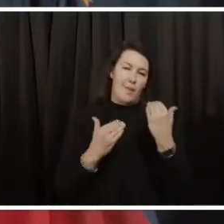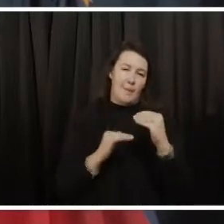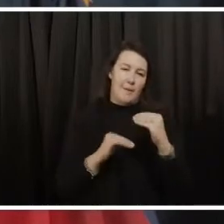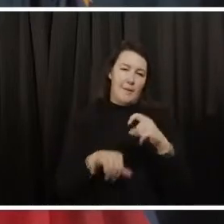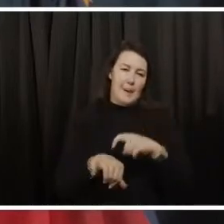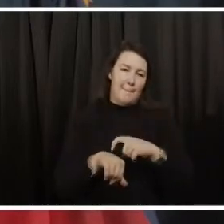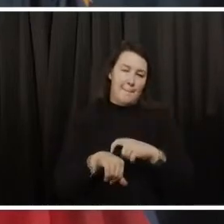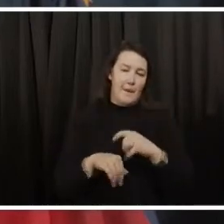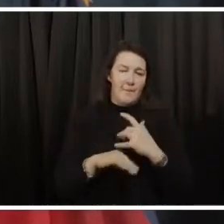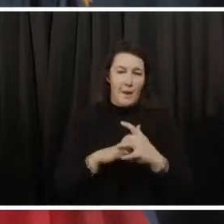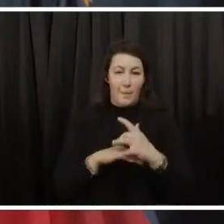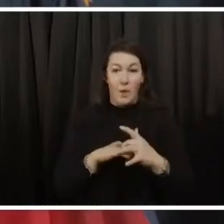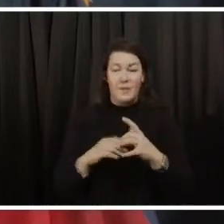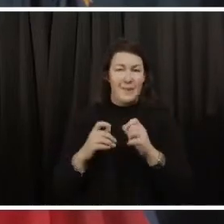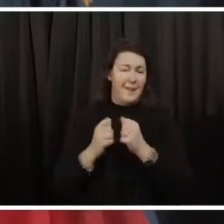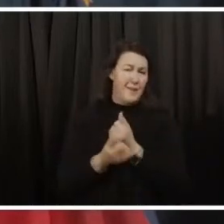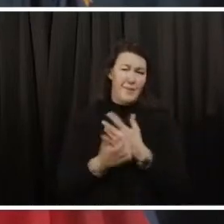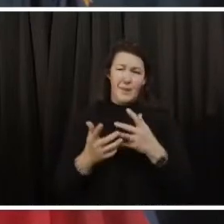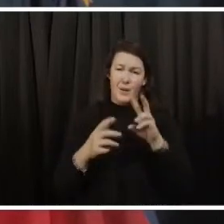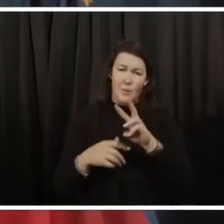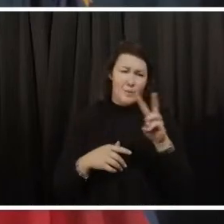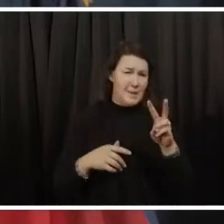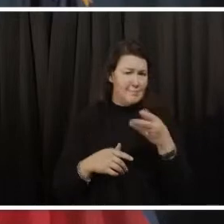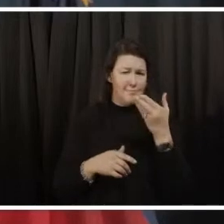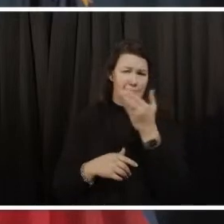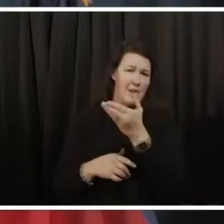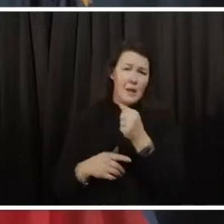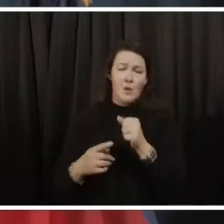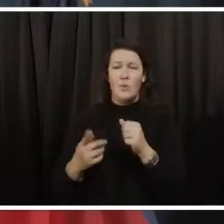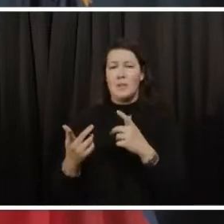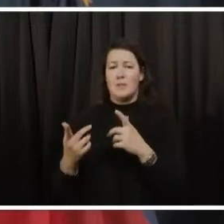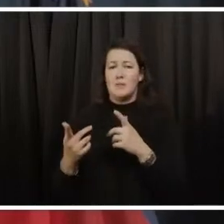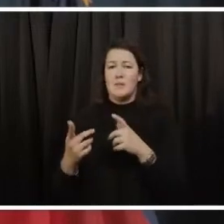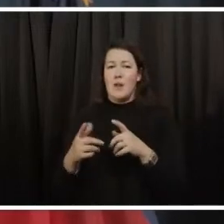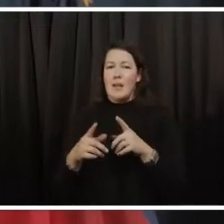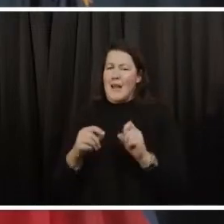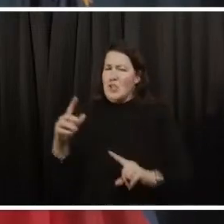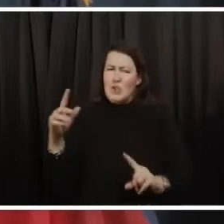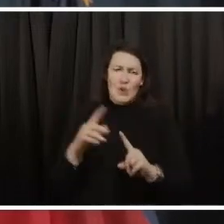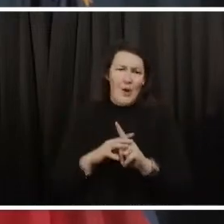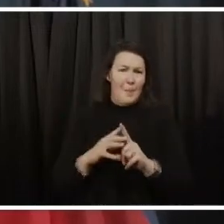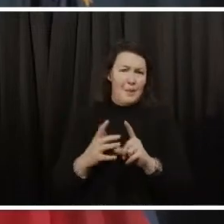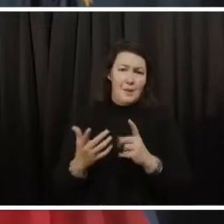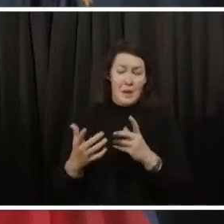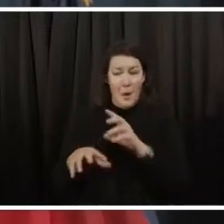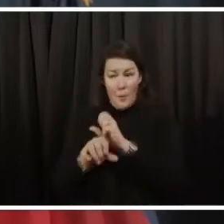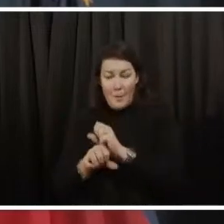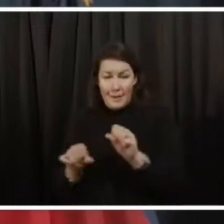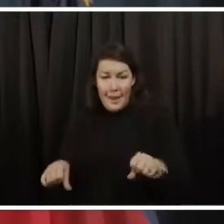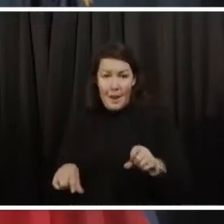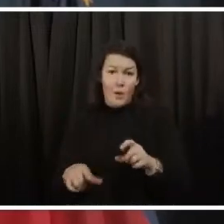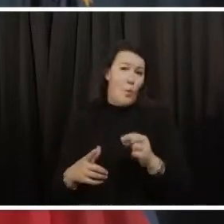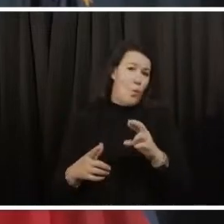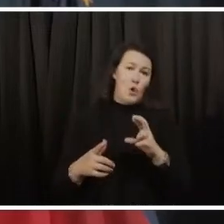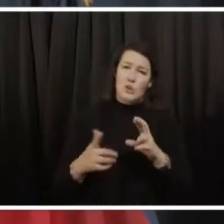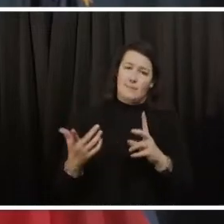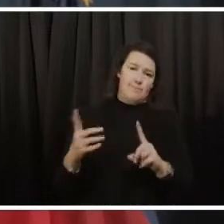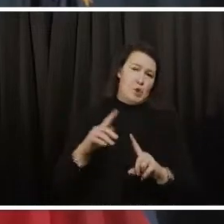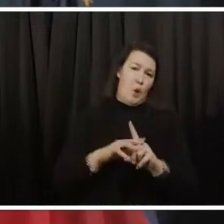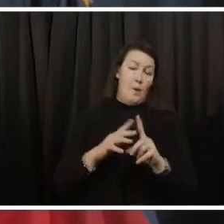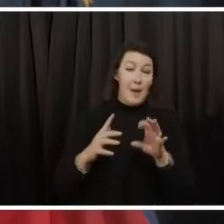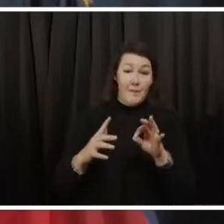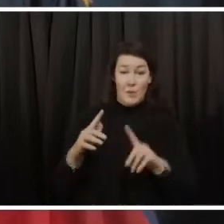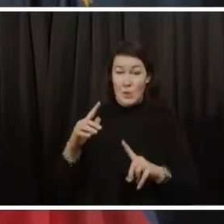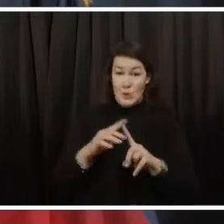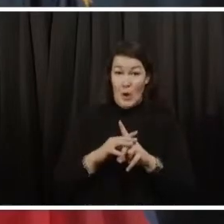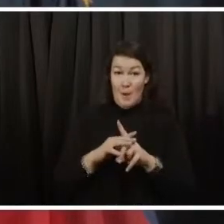I clicked on some. They all have appointments available tomorrow, this weekend. You can also show up, and most of the time you get seen right away. If you're showing up right